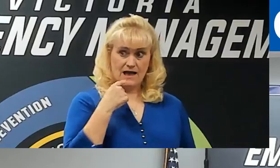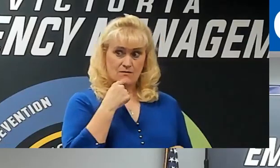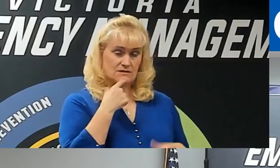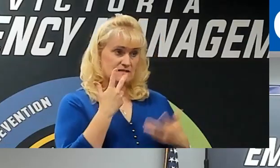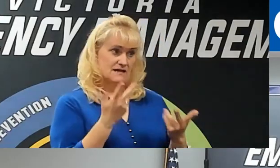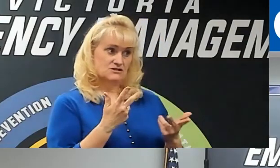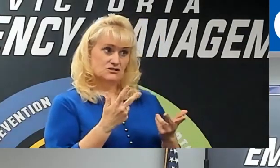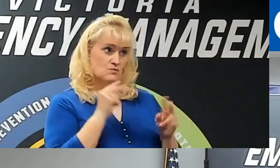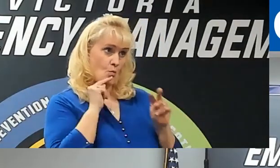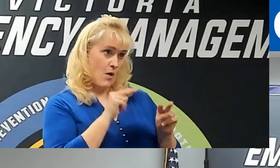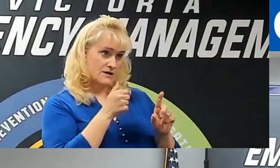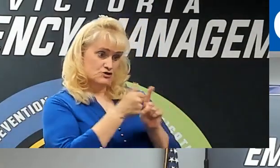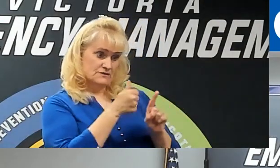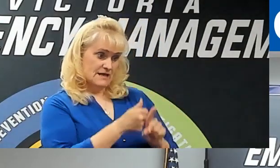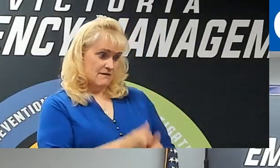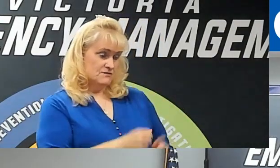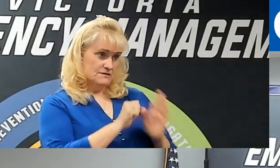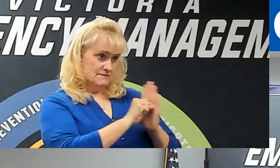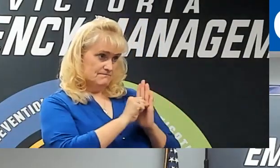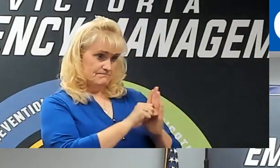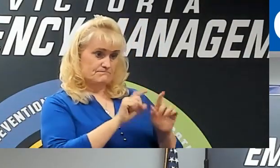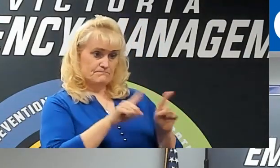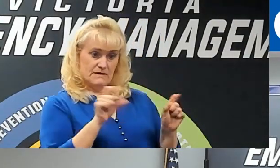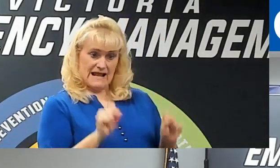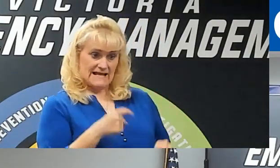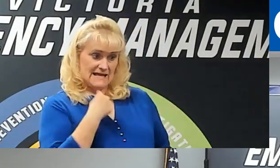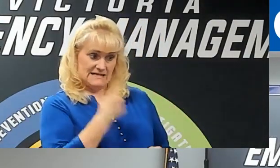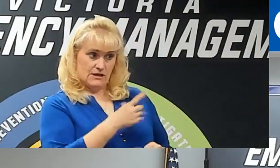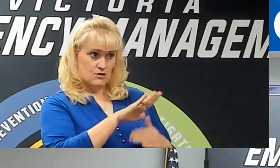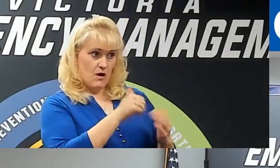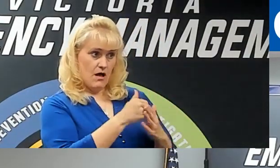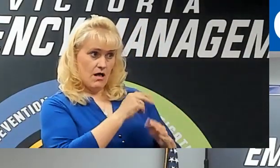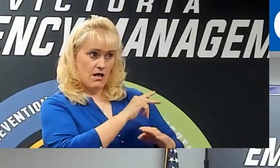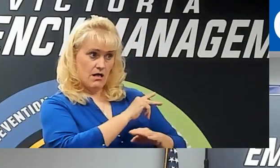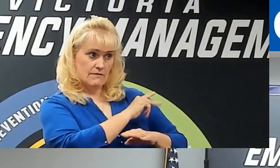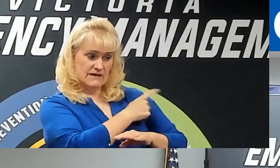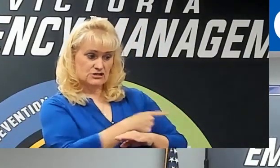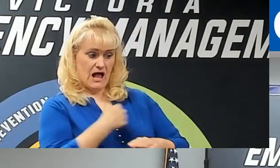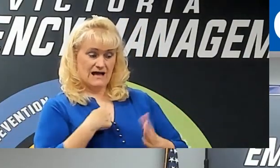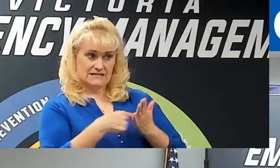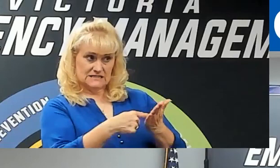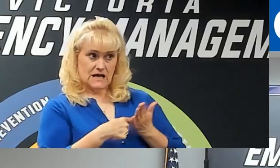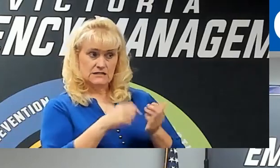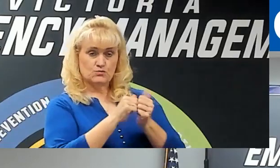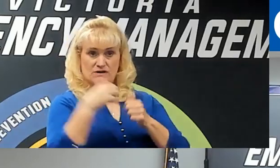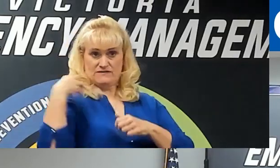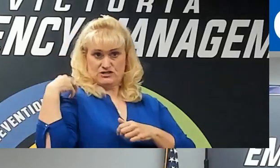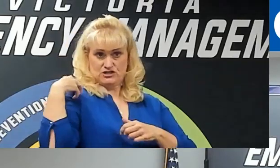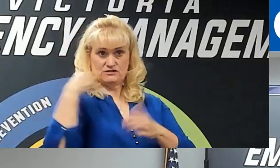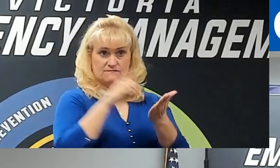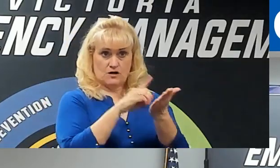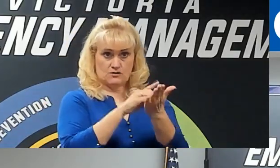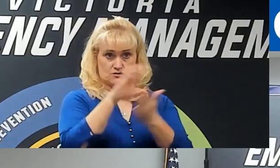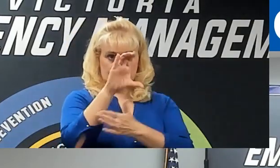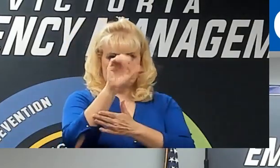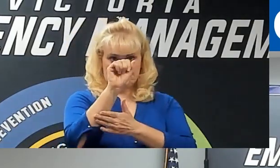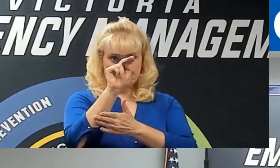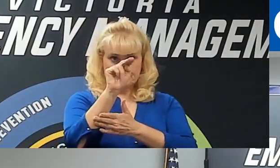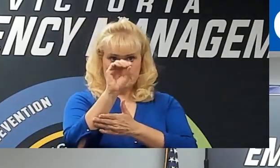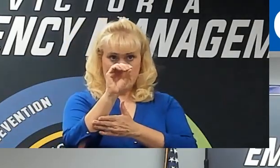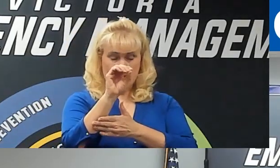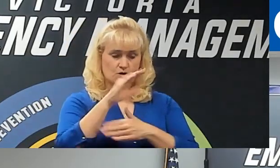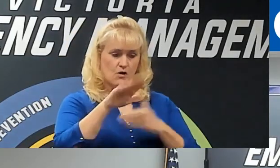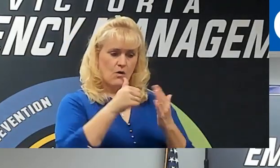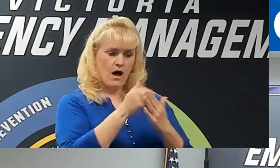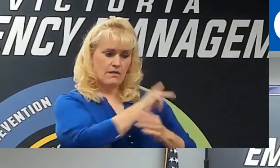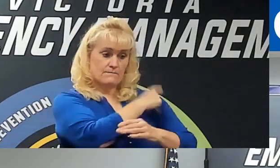yourself for any symptoms. But I can tell you that all the patients, according, I spoke with Dr. Cano right before we went on there, was that all the patients that had